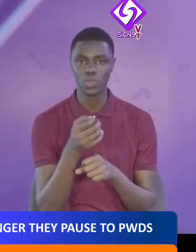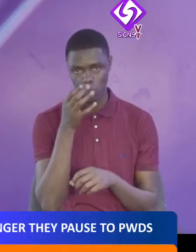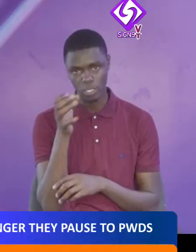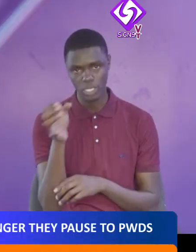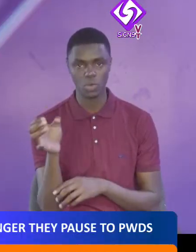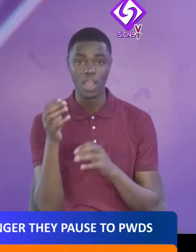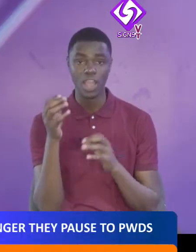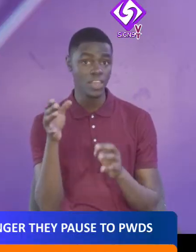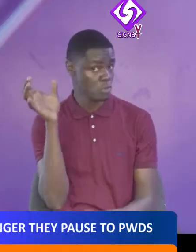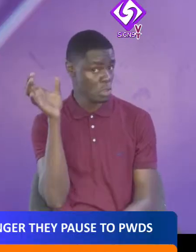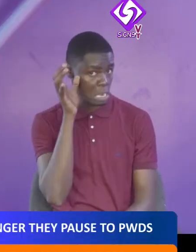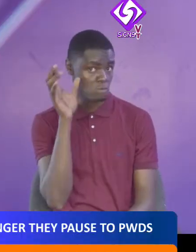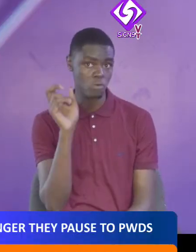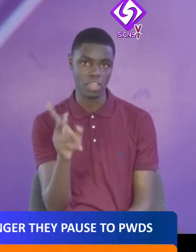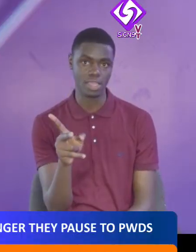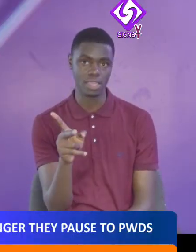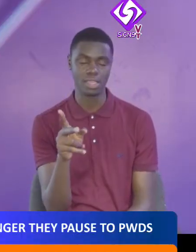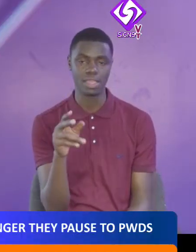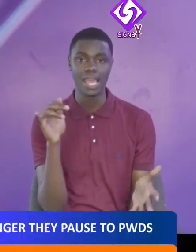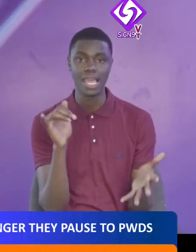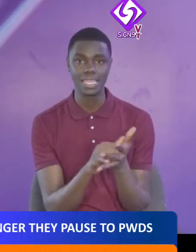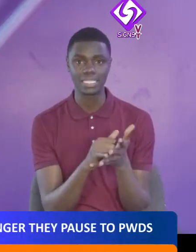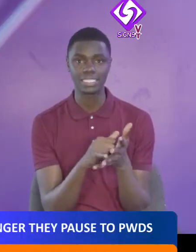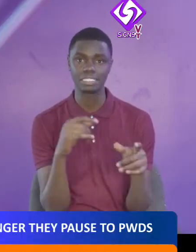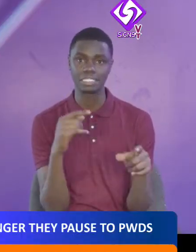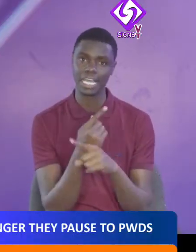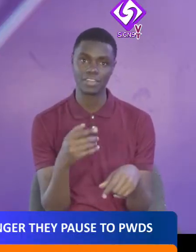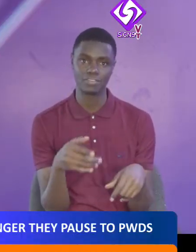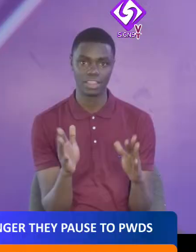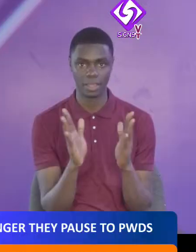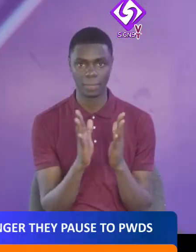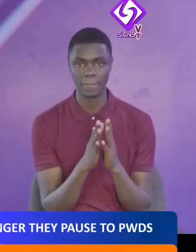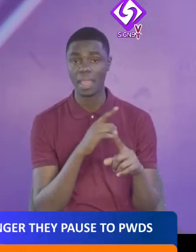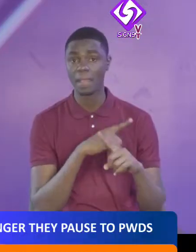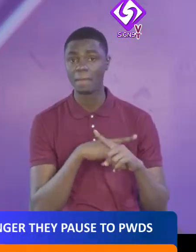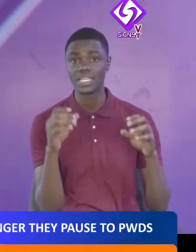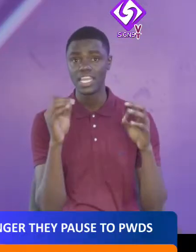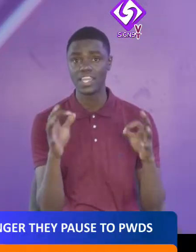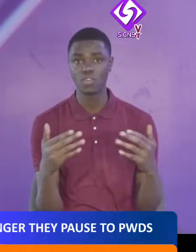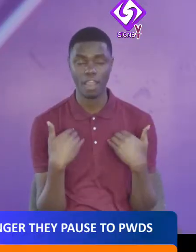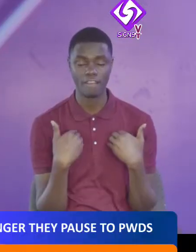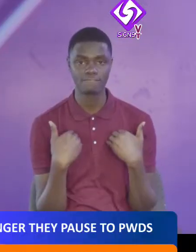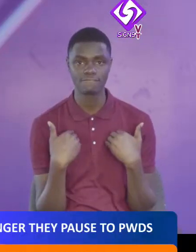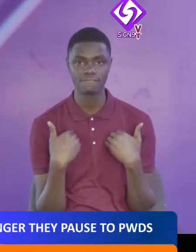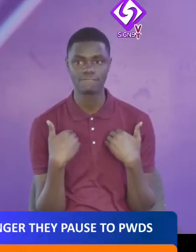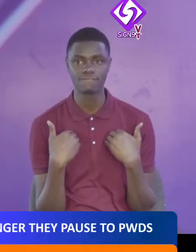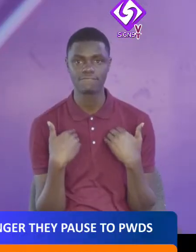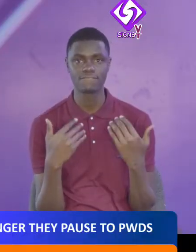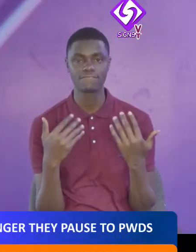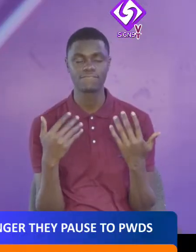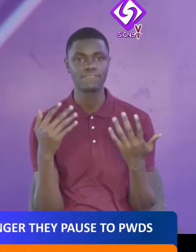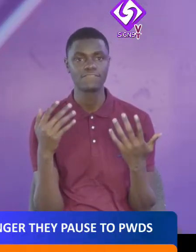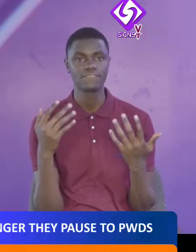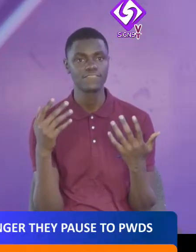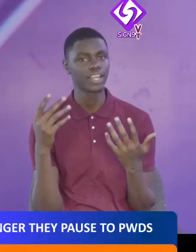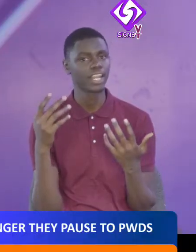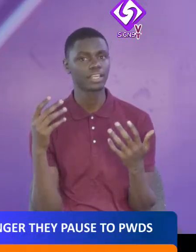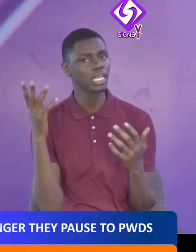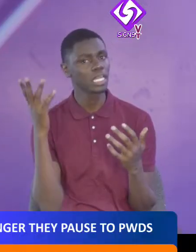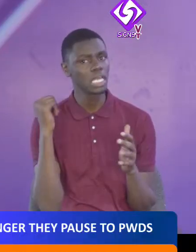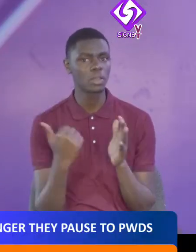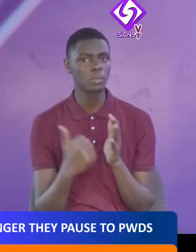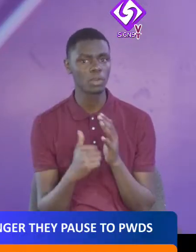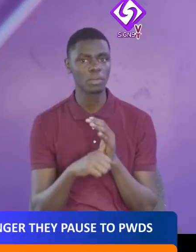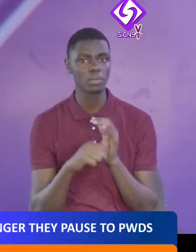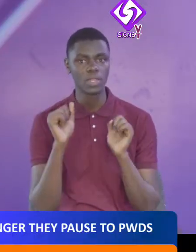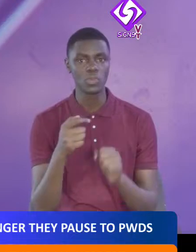is deaf. Huh? Yeah. That's different. But if you have no hearing issues, you'll be able to tell